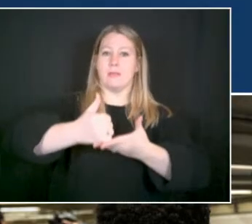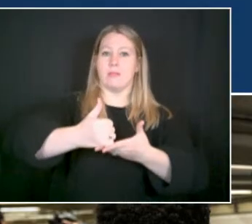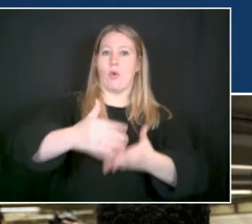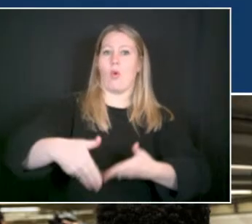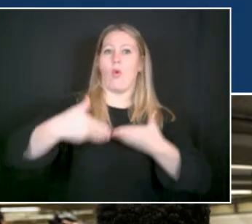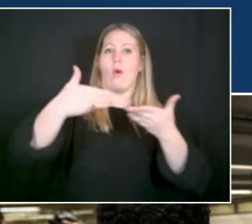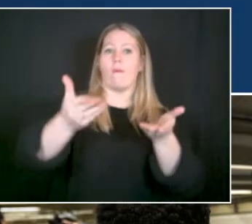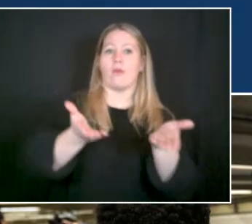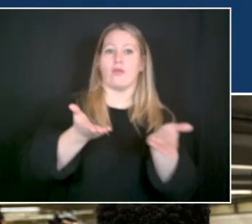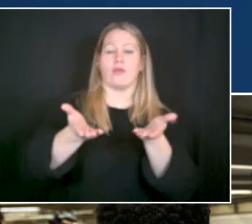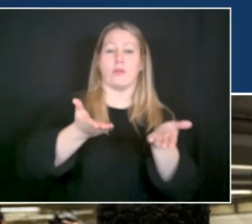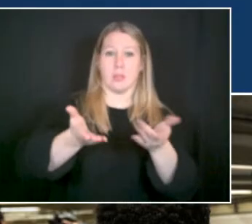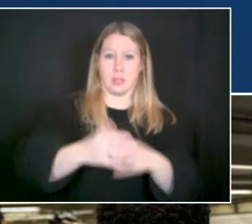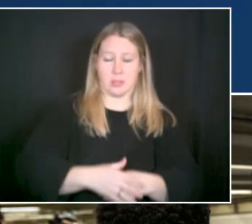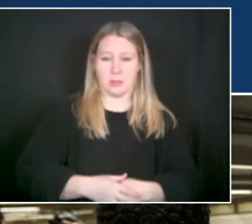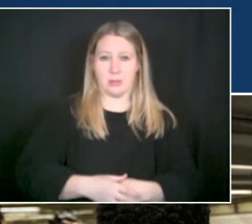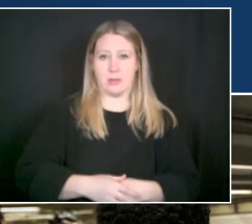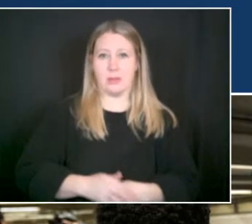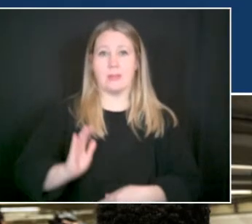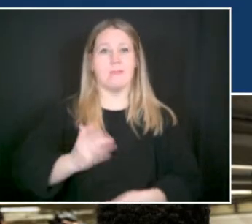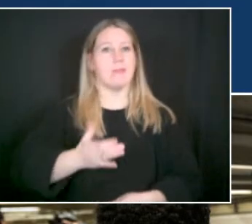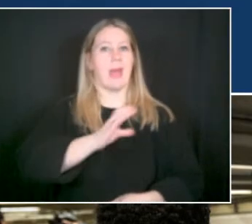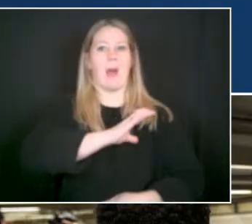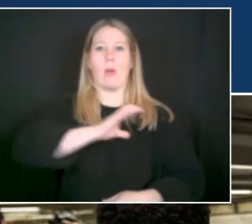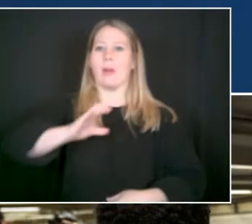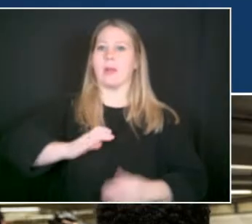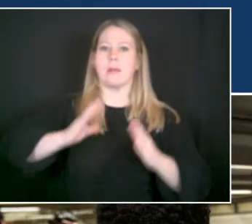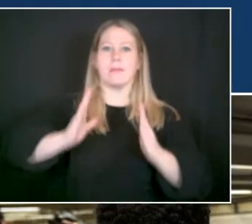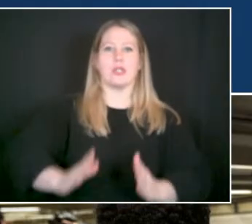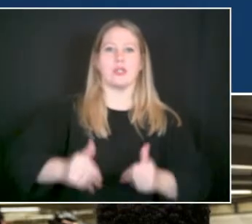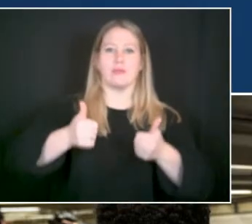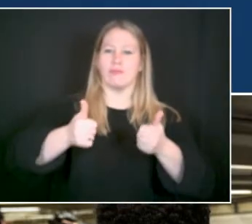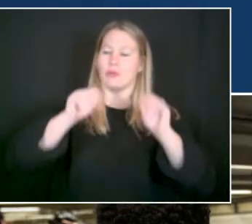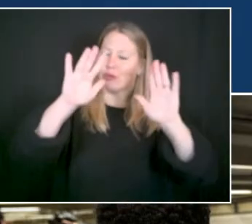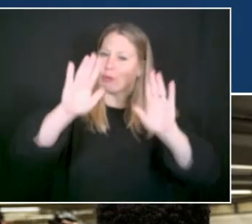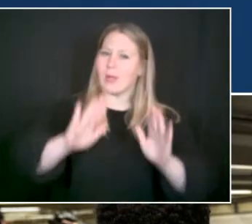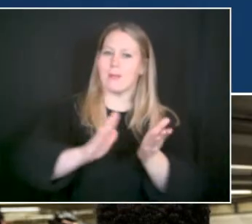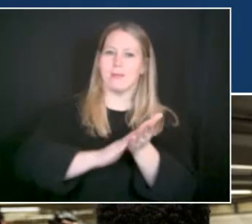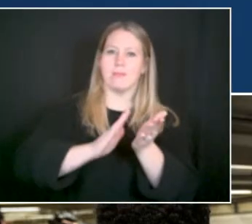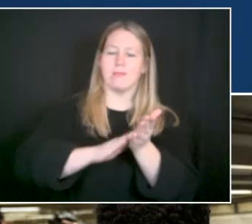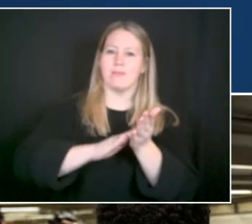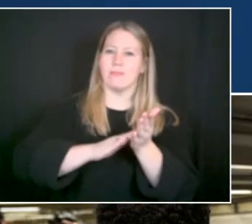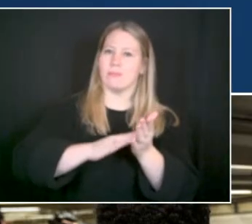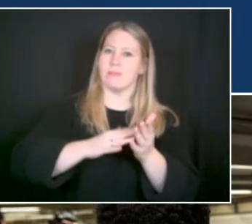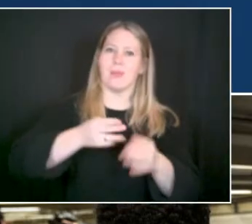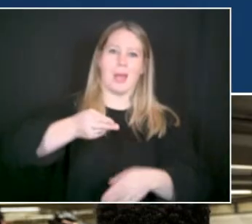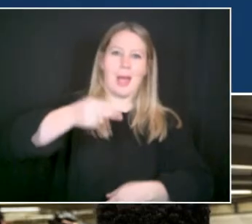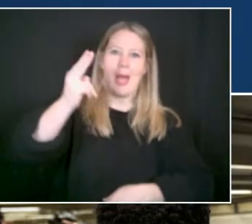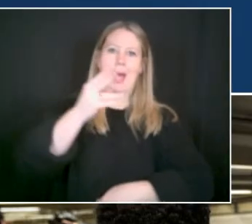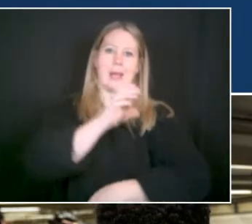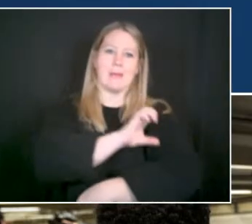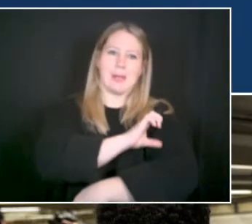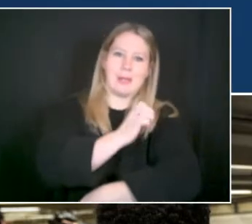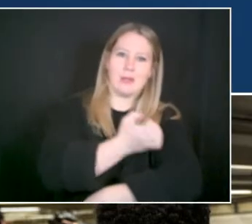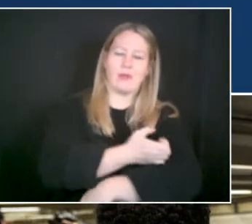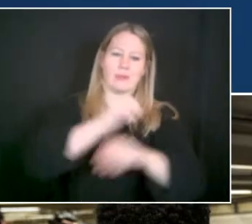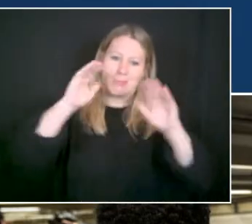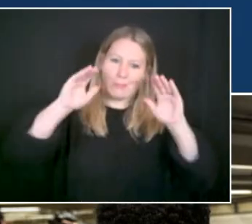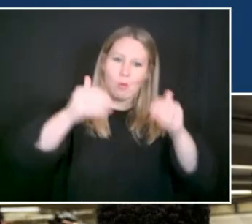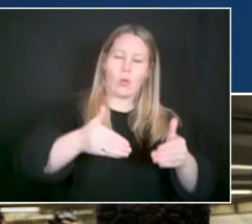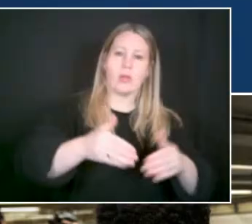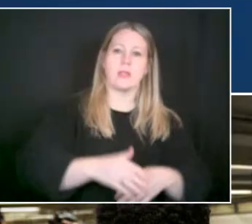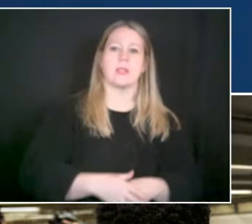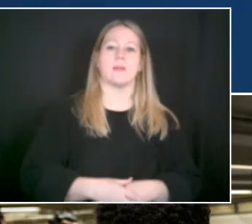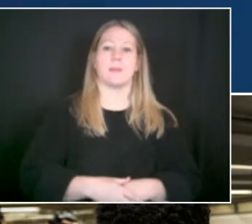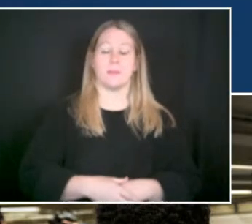brings a lot of energy to the game. We reached another key milestone in our mission to improve subway safety as well. We were down in the